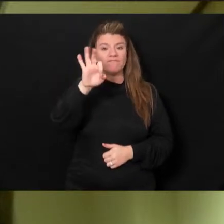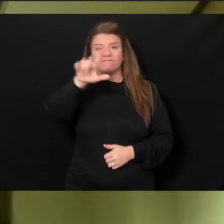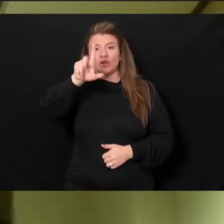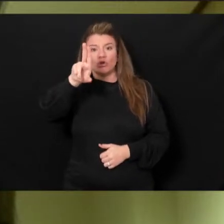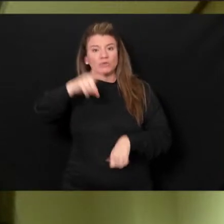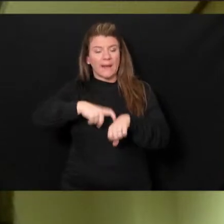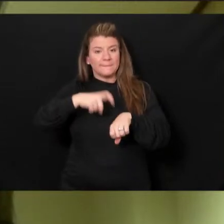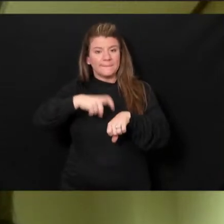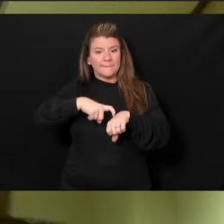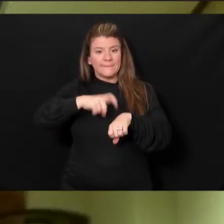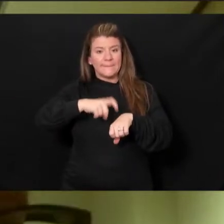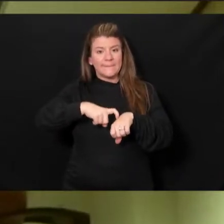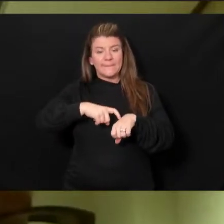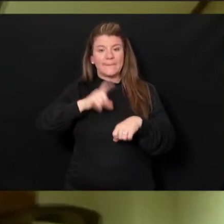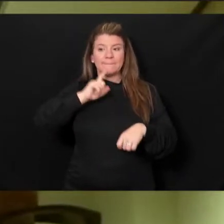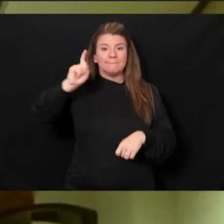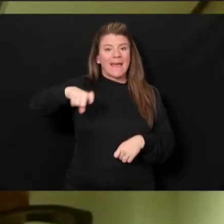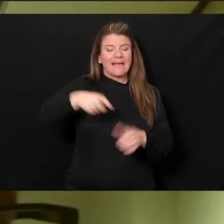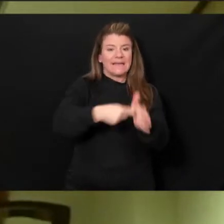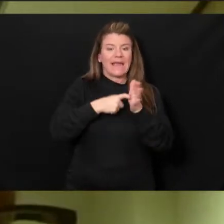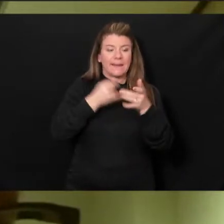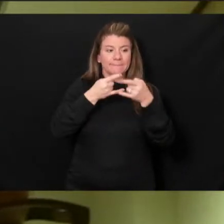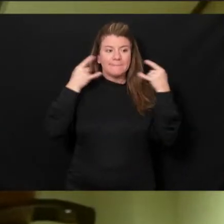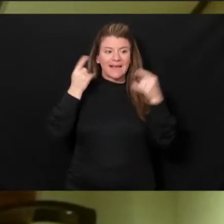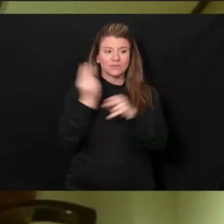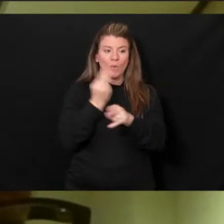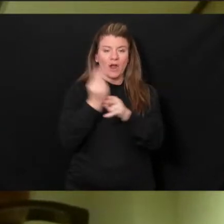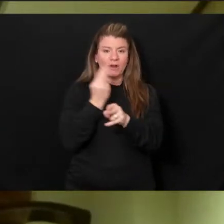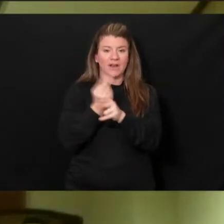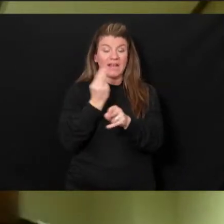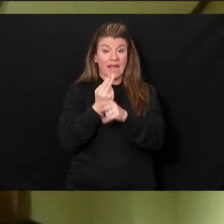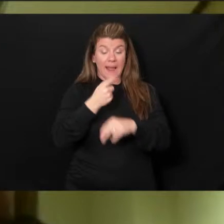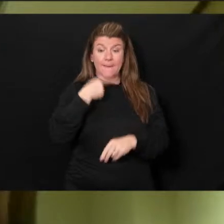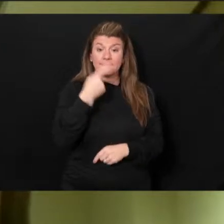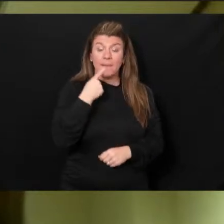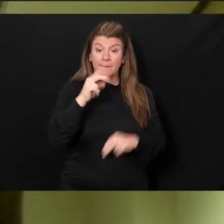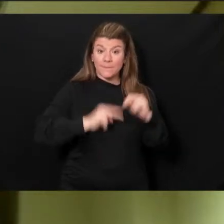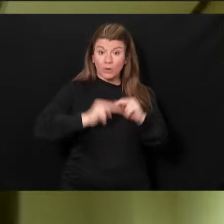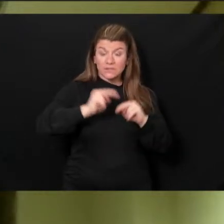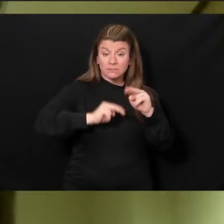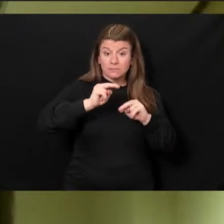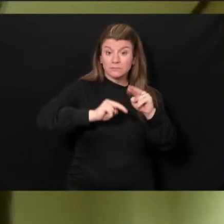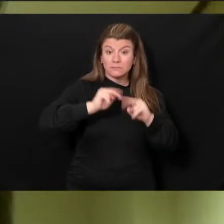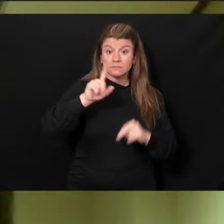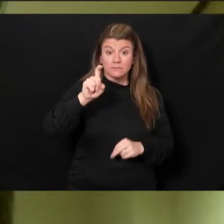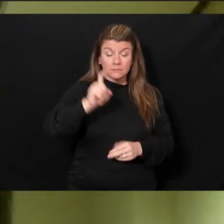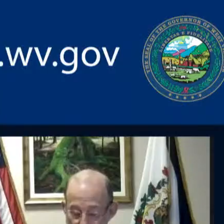seasons mandating mask wearing in public buildings?